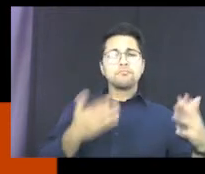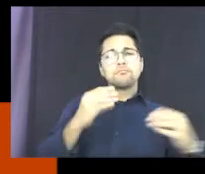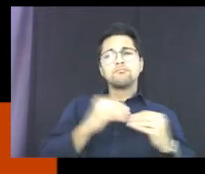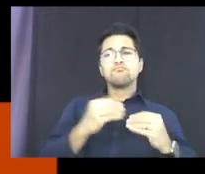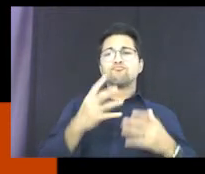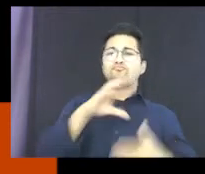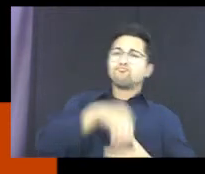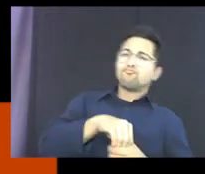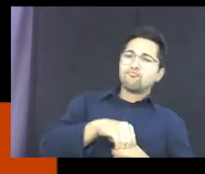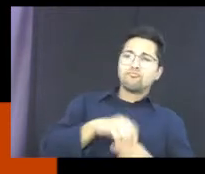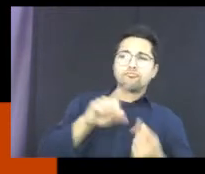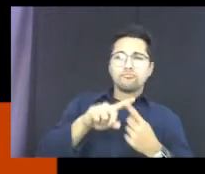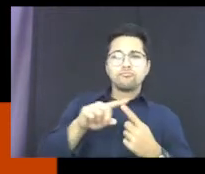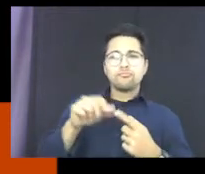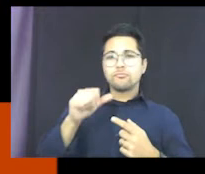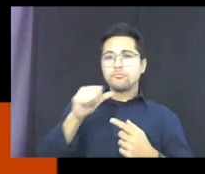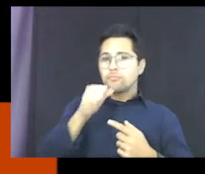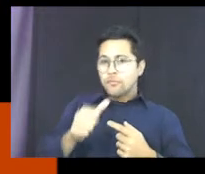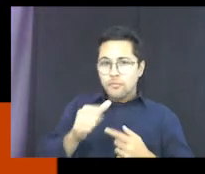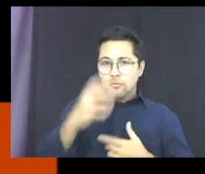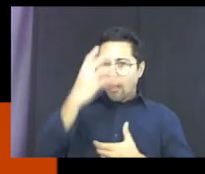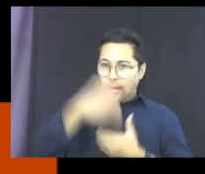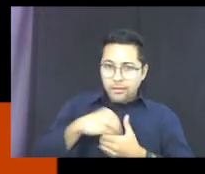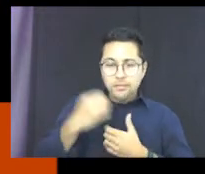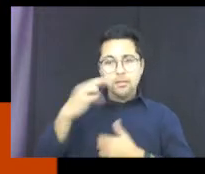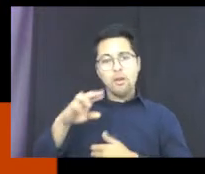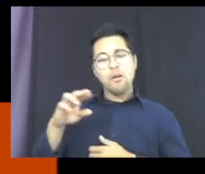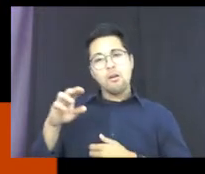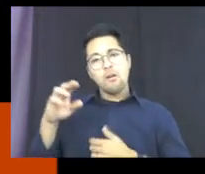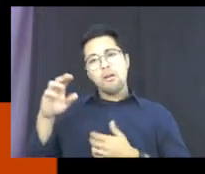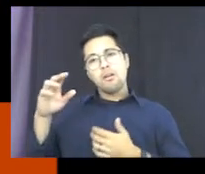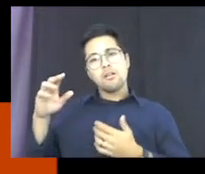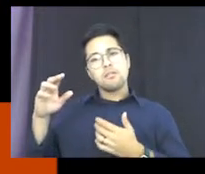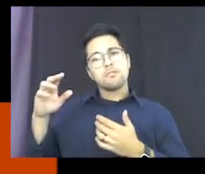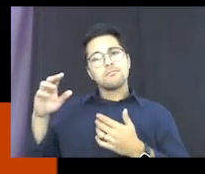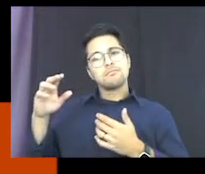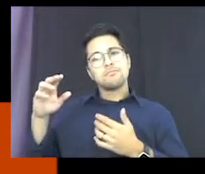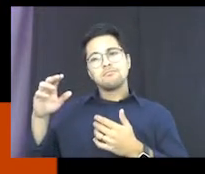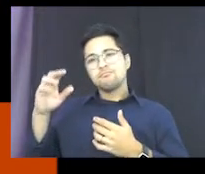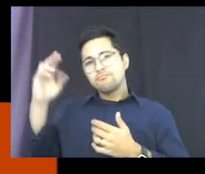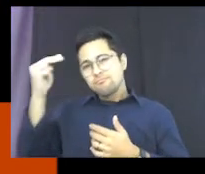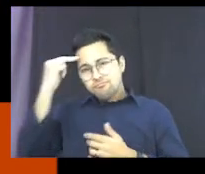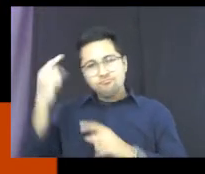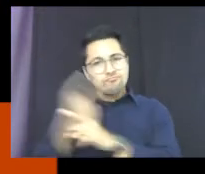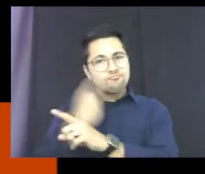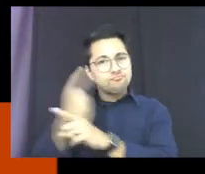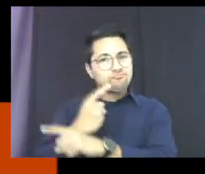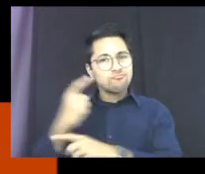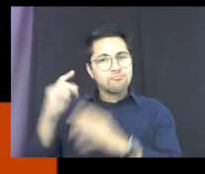inclusive to non-autistic and/or neurotypical adults as well.